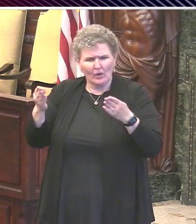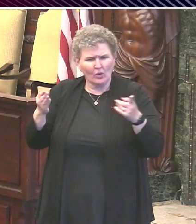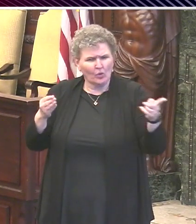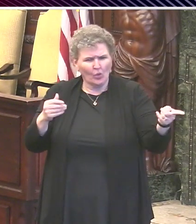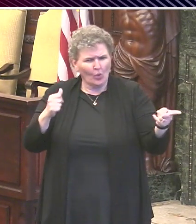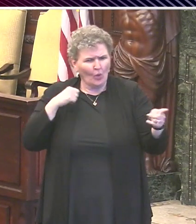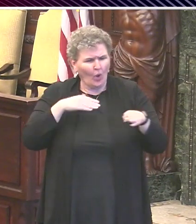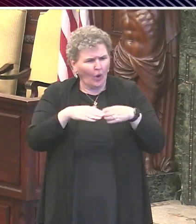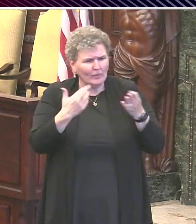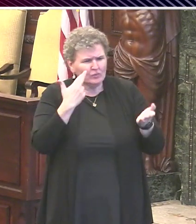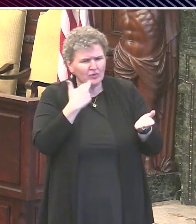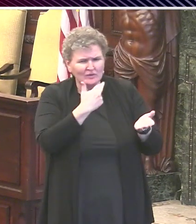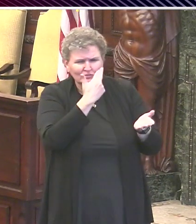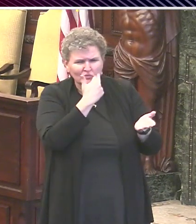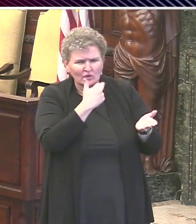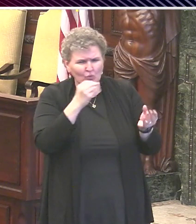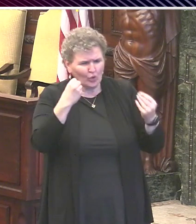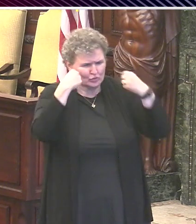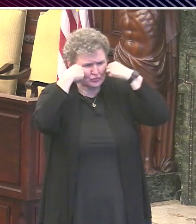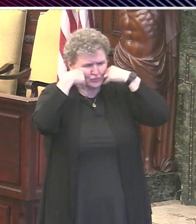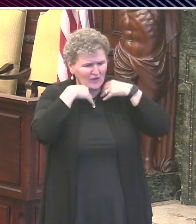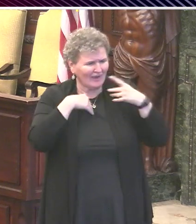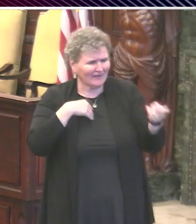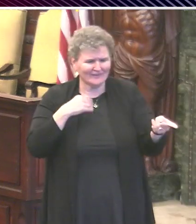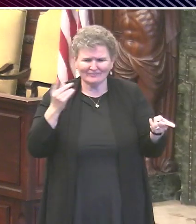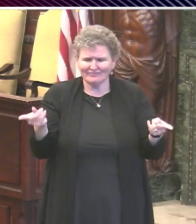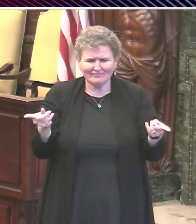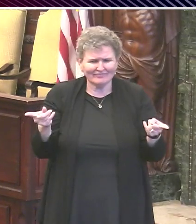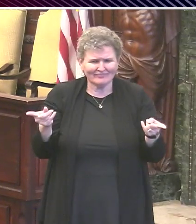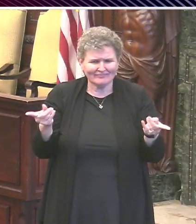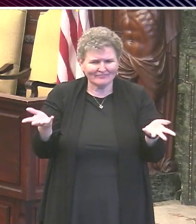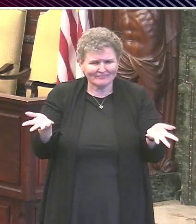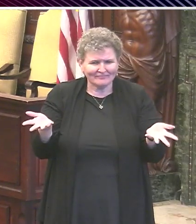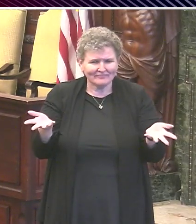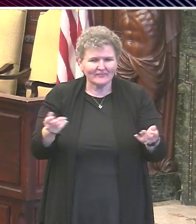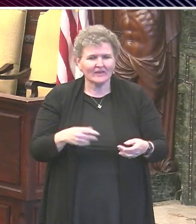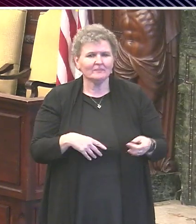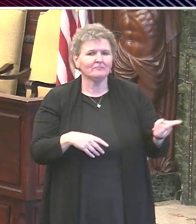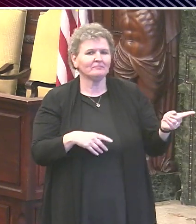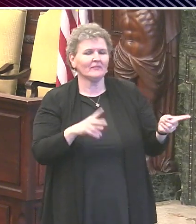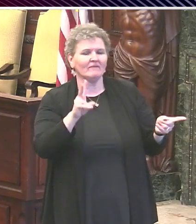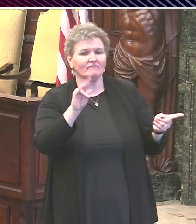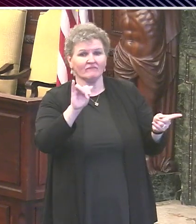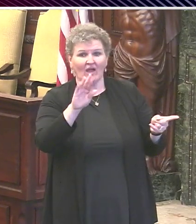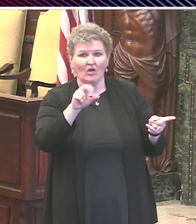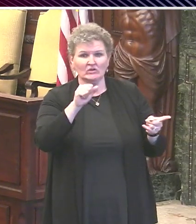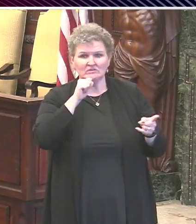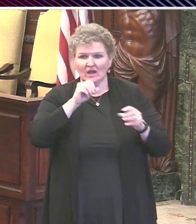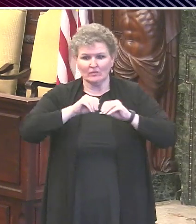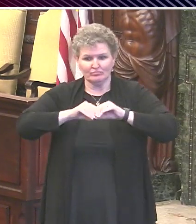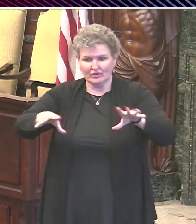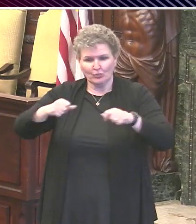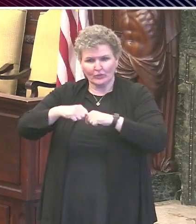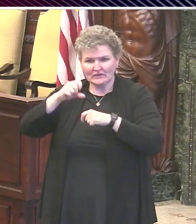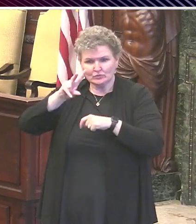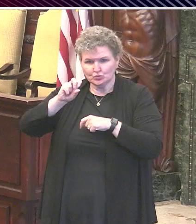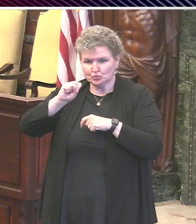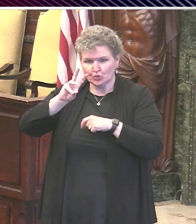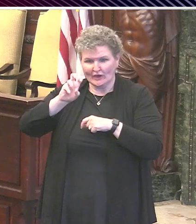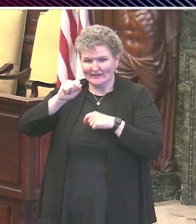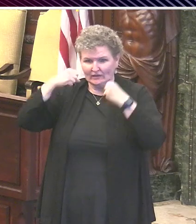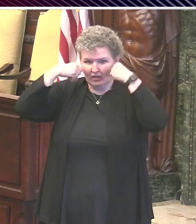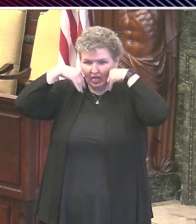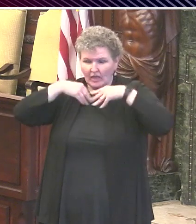there? Yeah, a couple of things. First of all, the virus is not spread through sweat. The virus is spread through respiratory secretions, what comes out of your